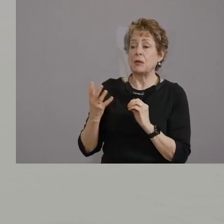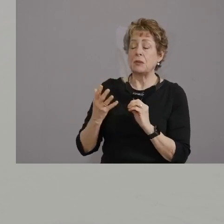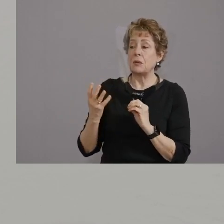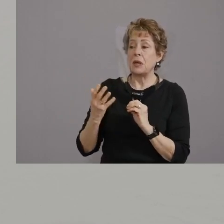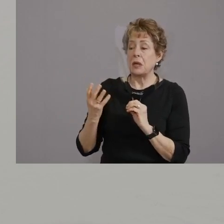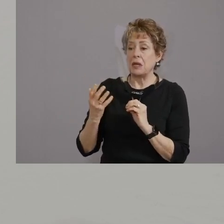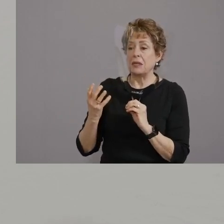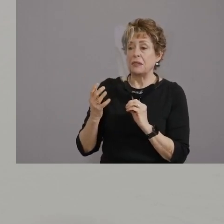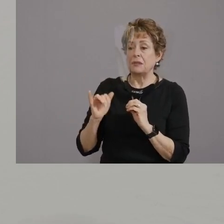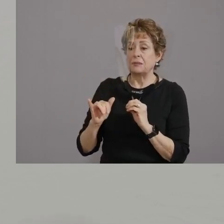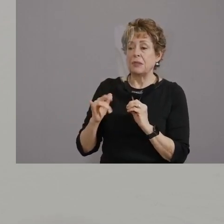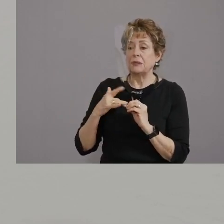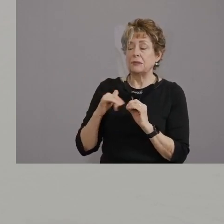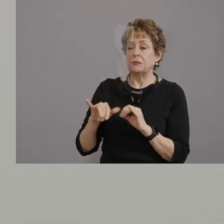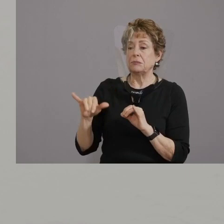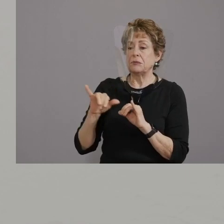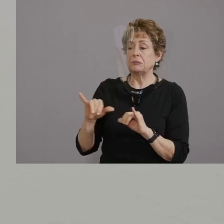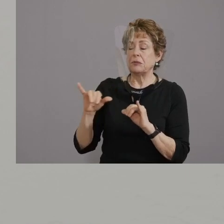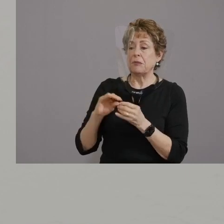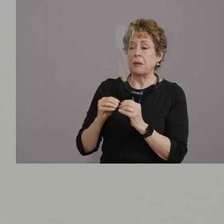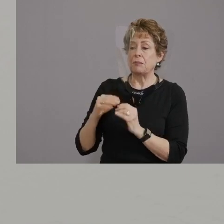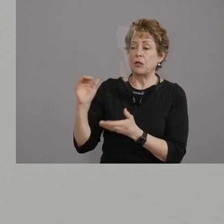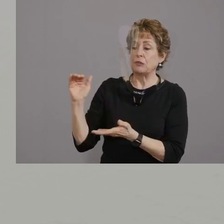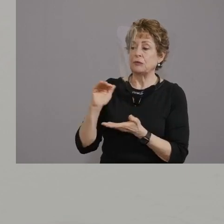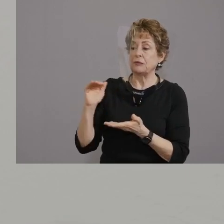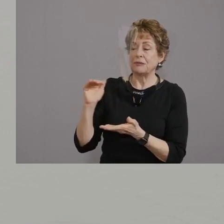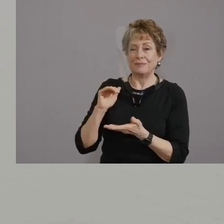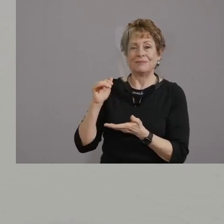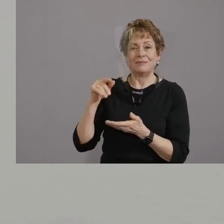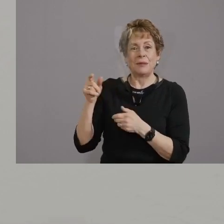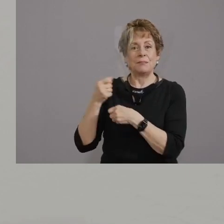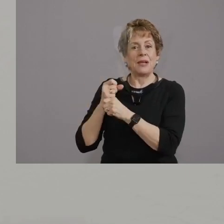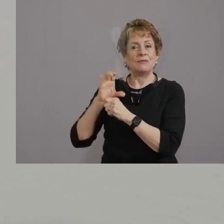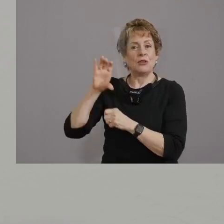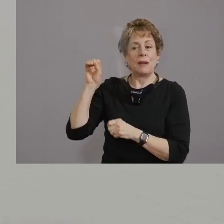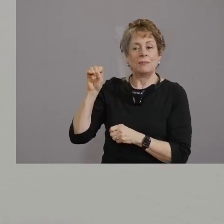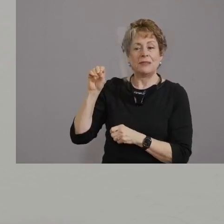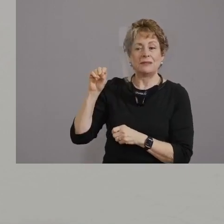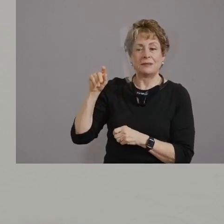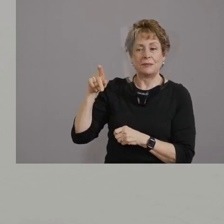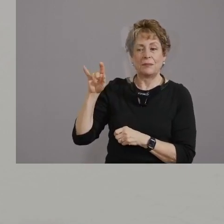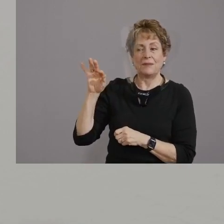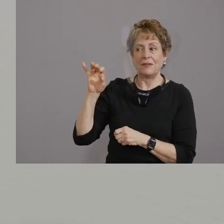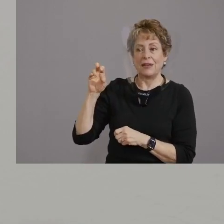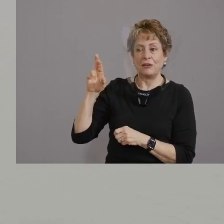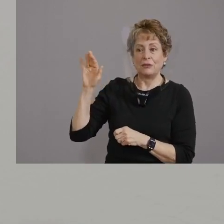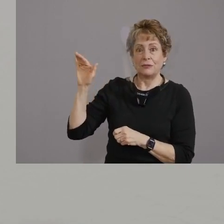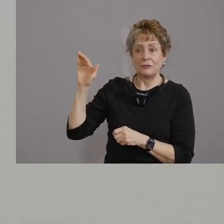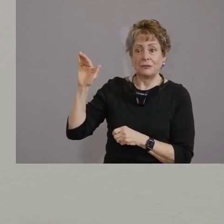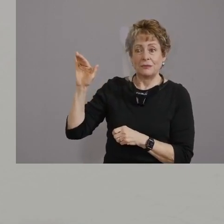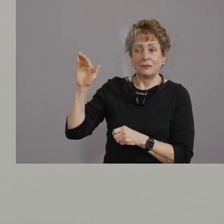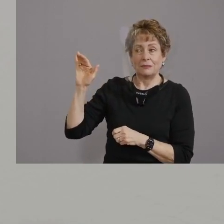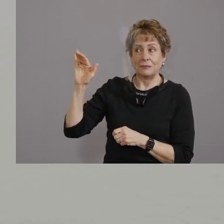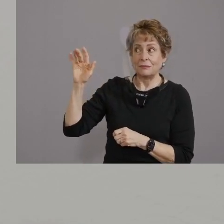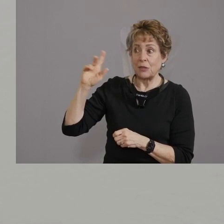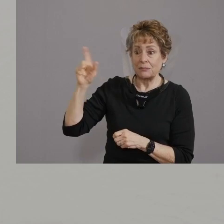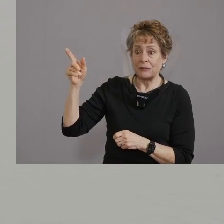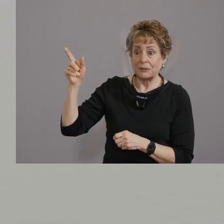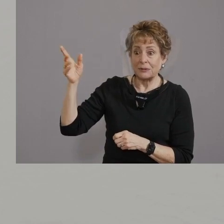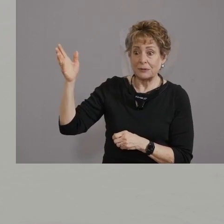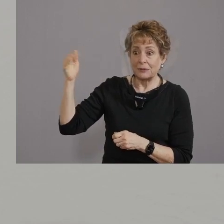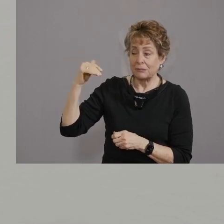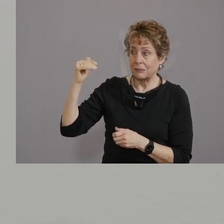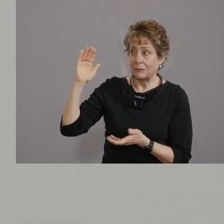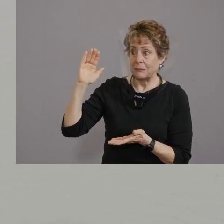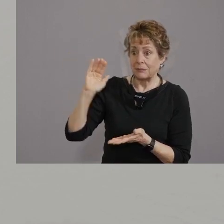manufacturing rate that they're at right now. We can't guarantee that we won't get decreased vaccine coming up in several